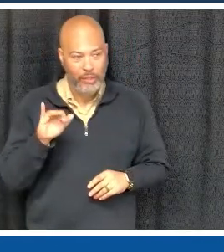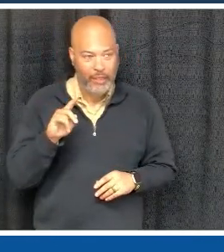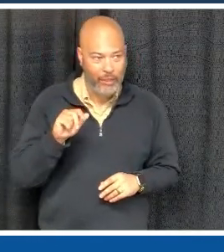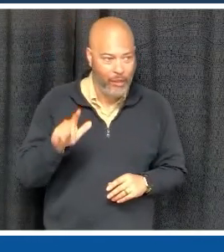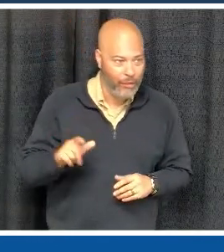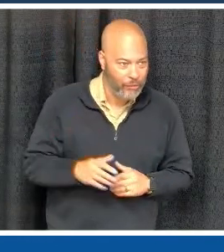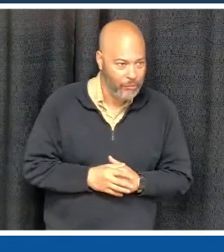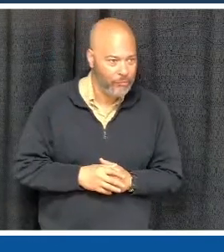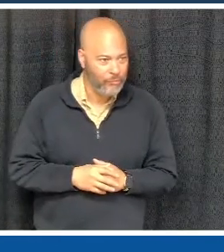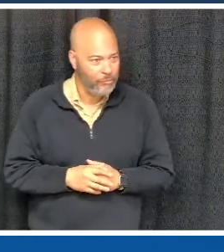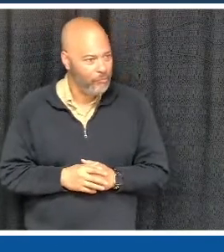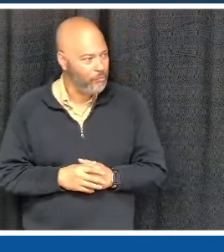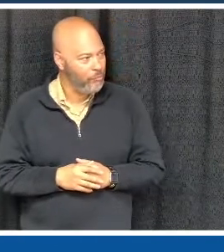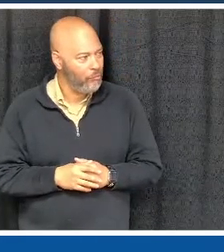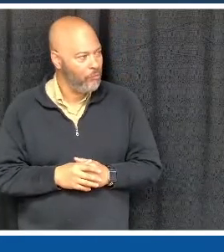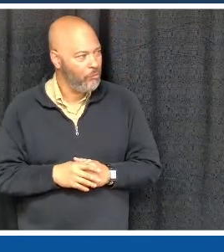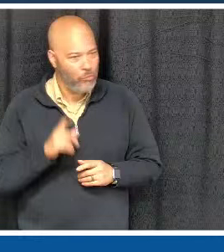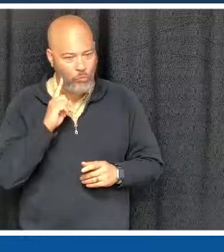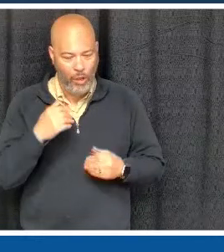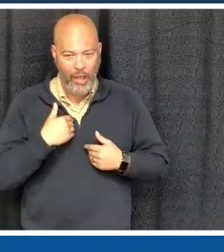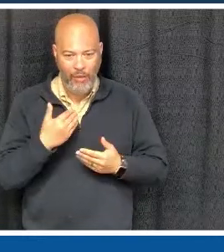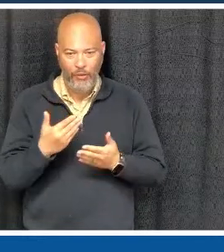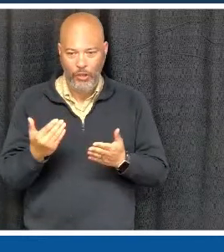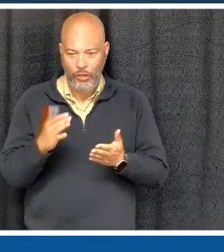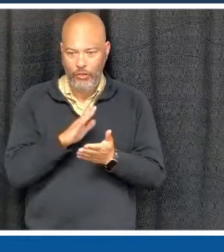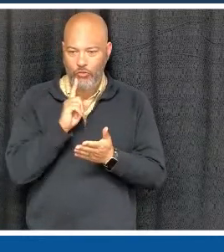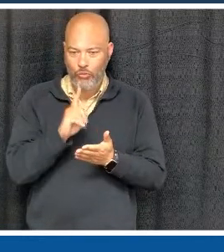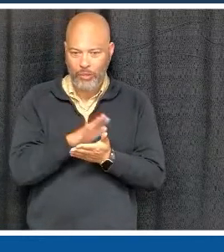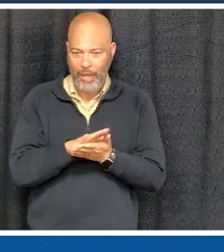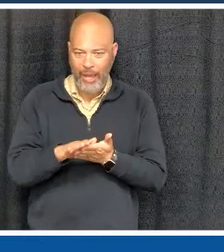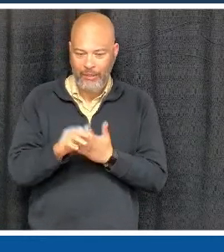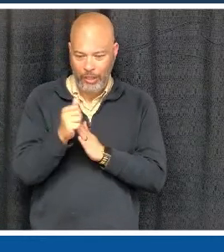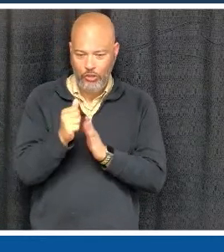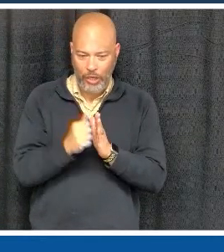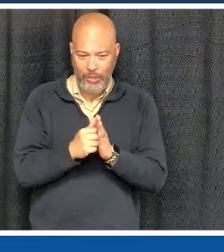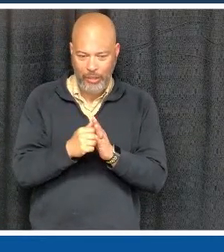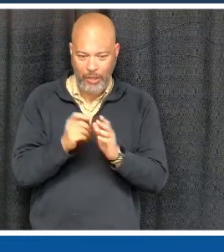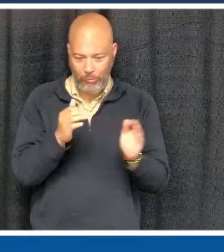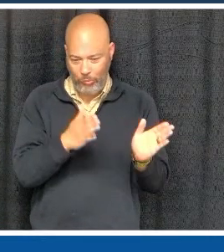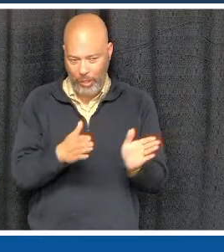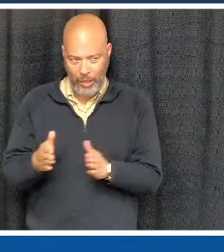Yeah, we'll get a nice agenda here in a few months, I guess, in order.